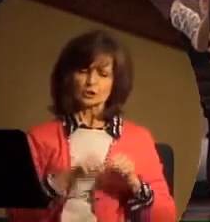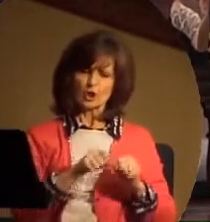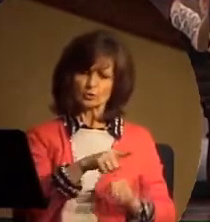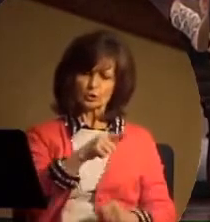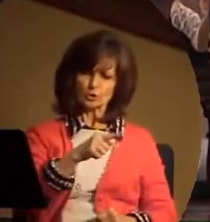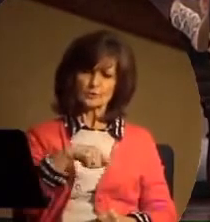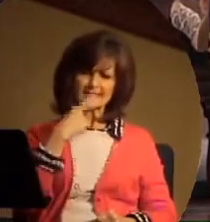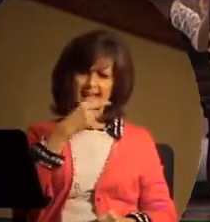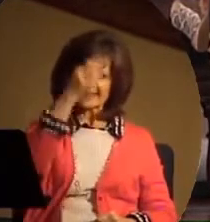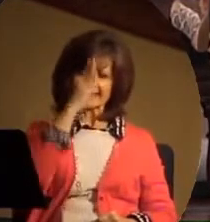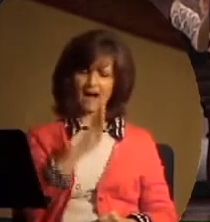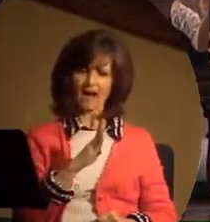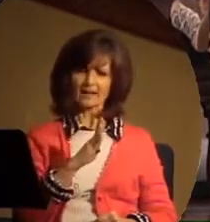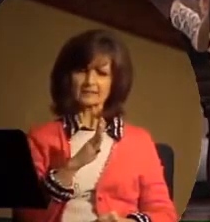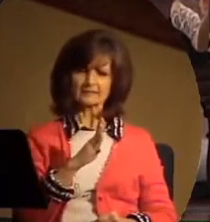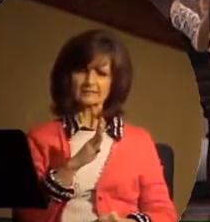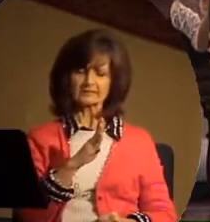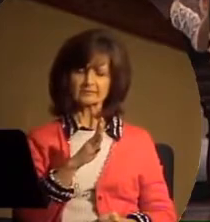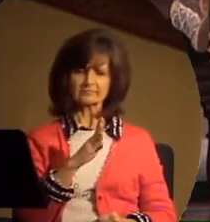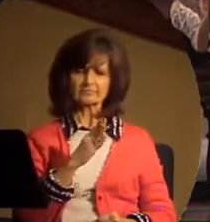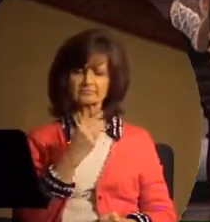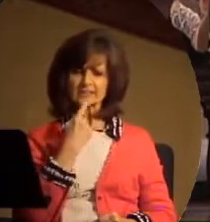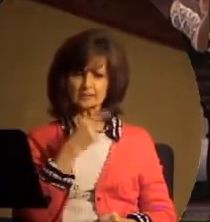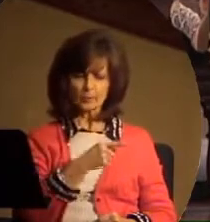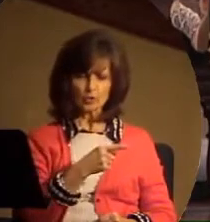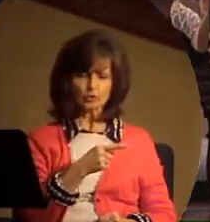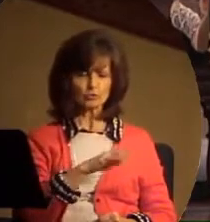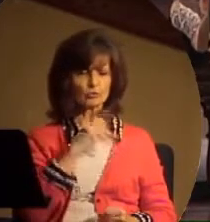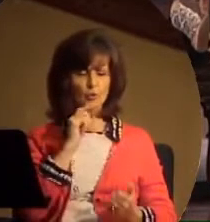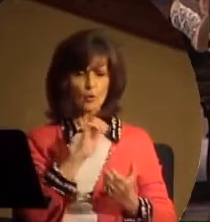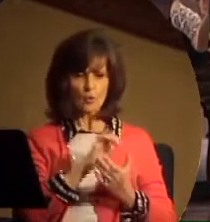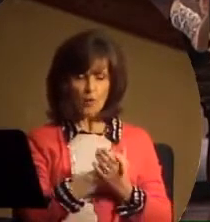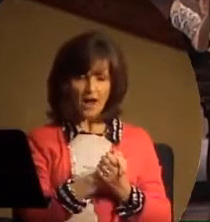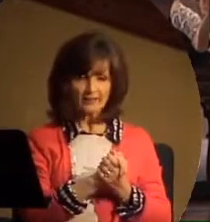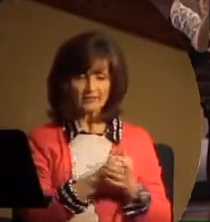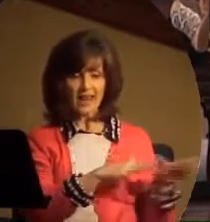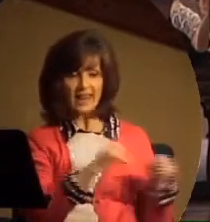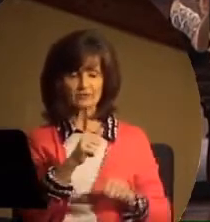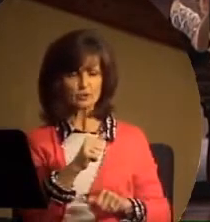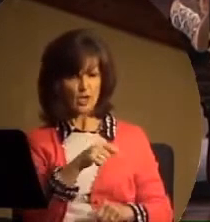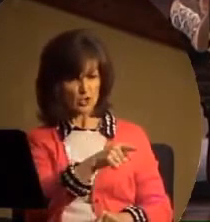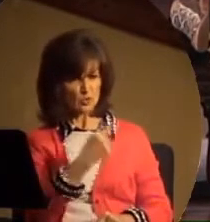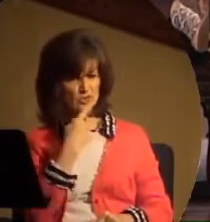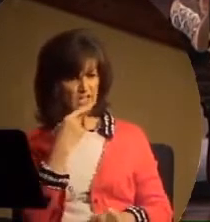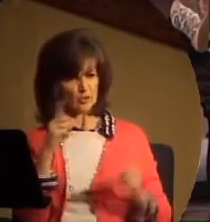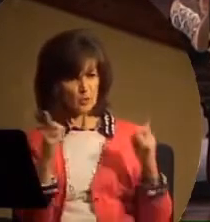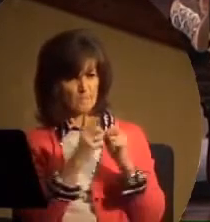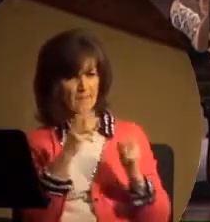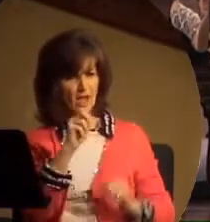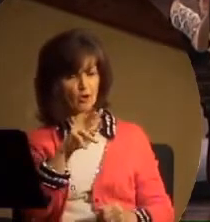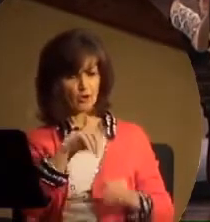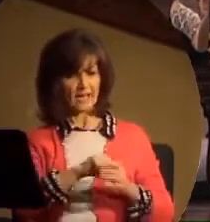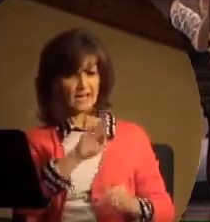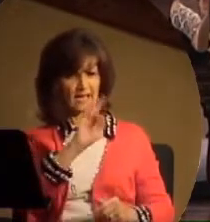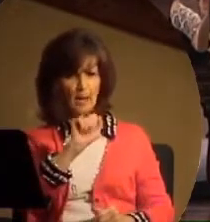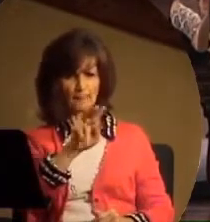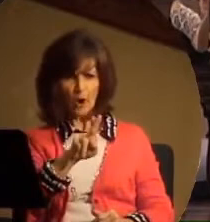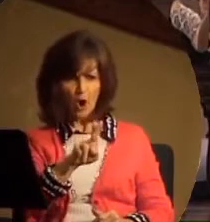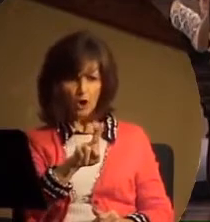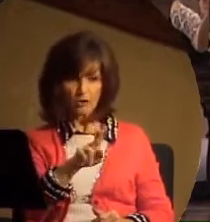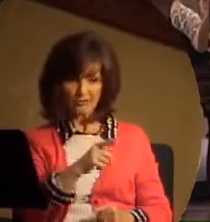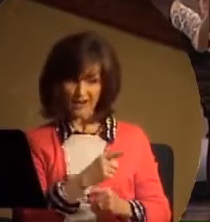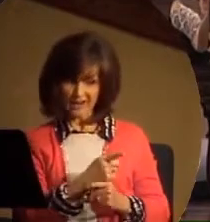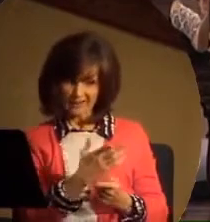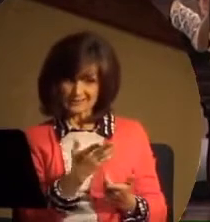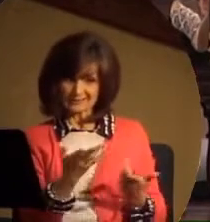saying that God's let your wife run off from you, but didn't you tell me you met her in a bar room? What kind of wife do you expect to find in a